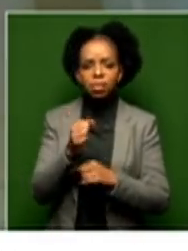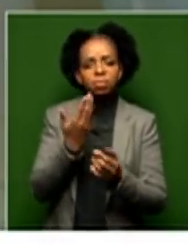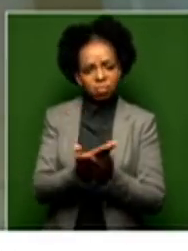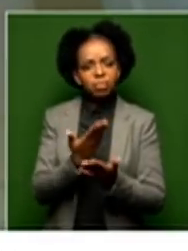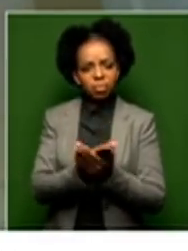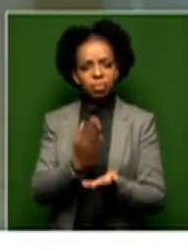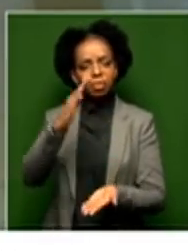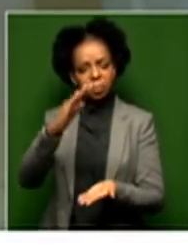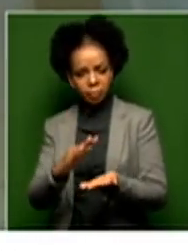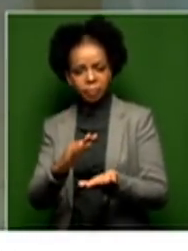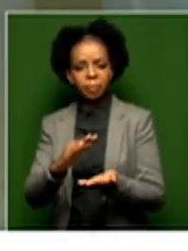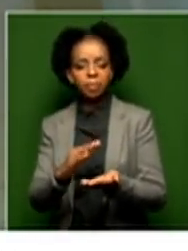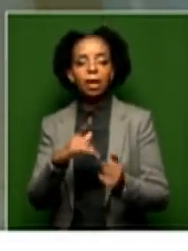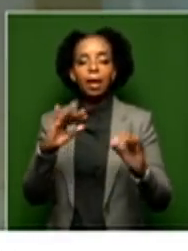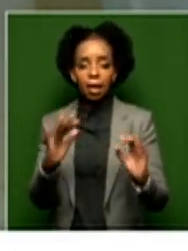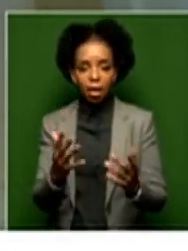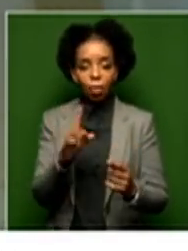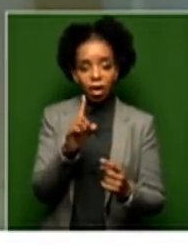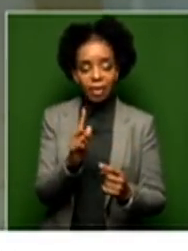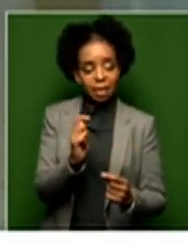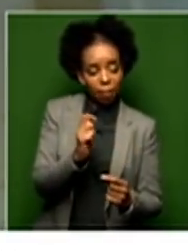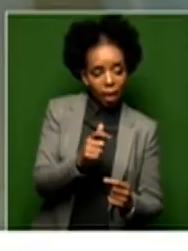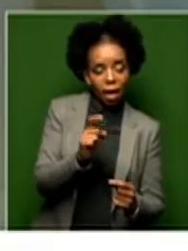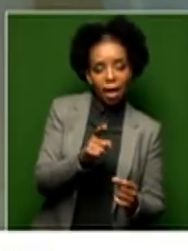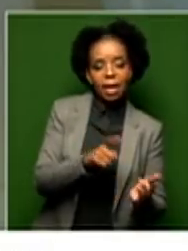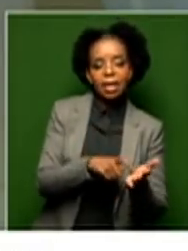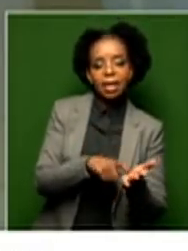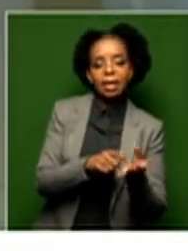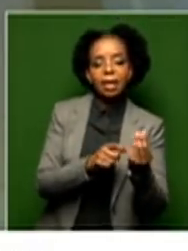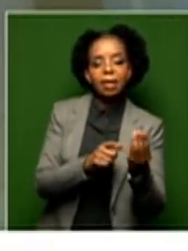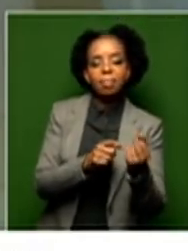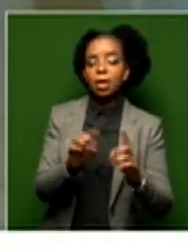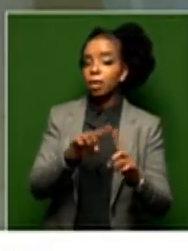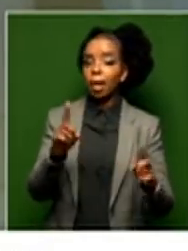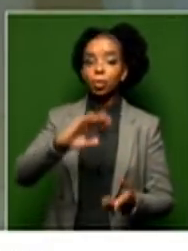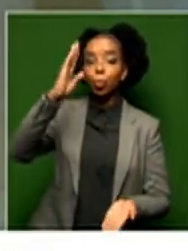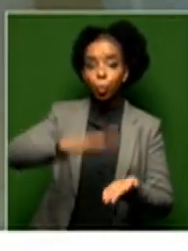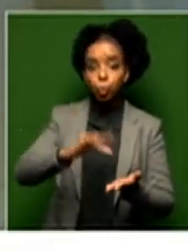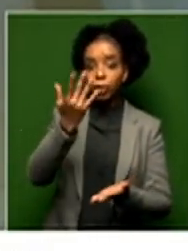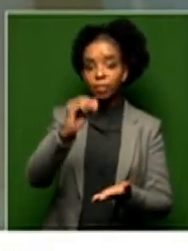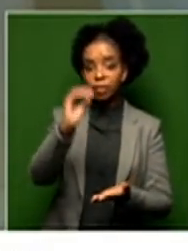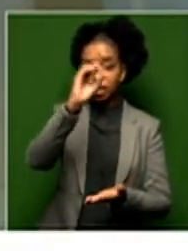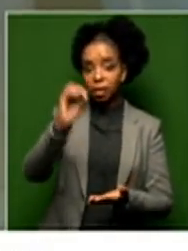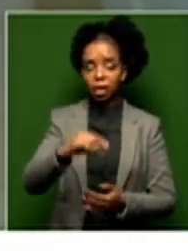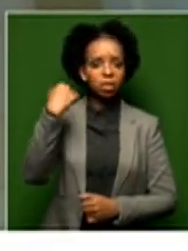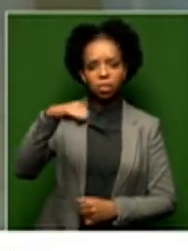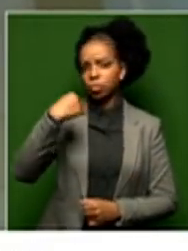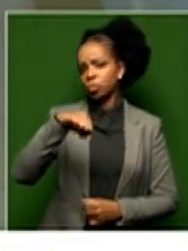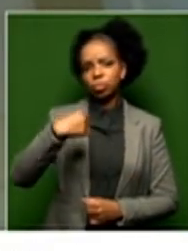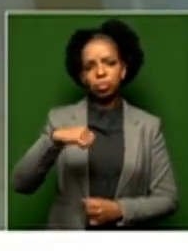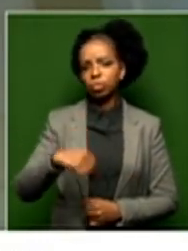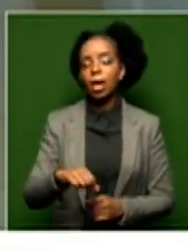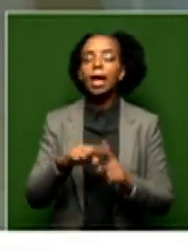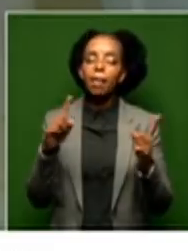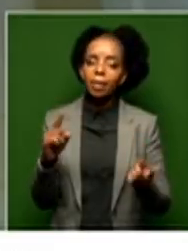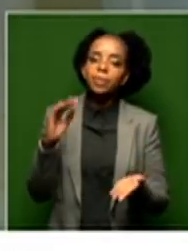through refinancing the debt, but you mustn't think that it's going to drop the price by 50%. It may certainly help